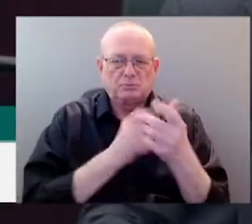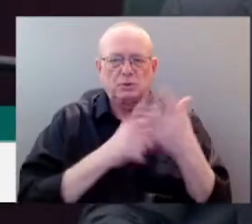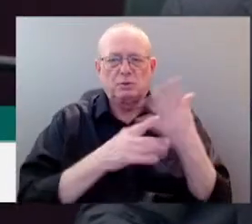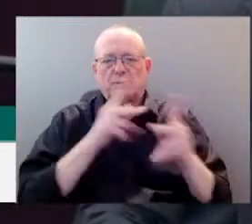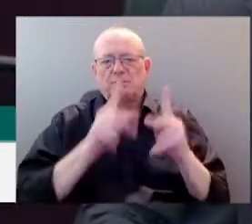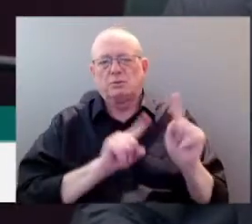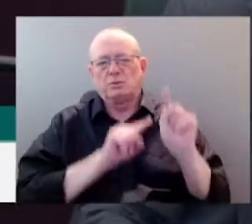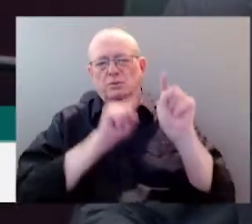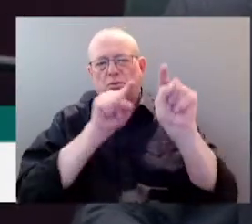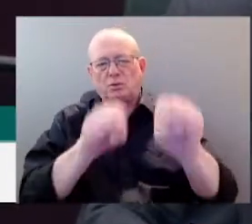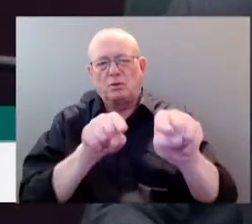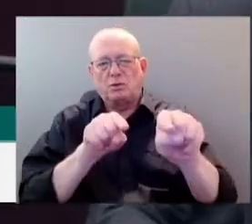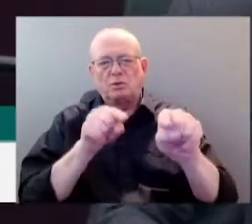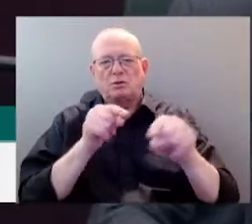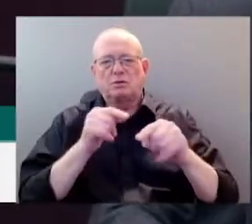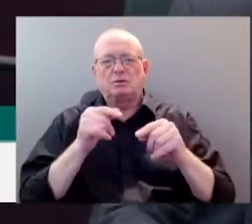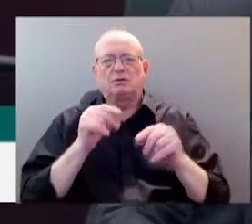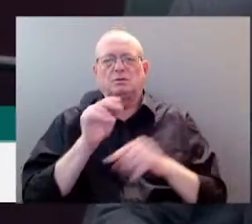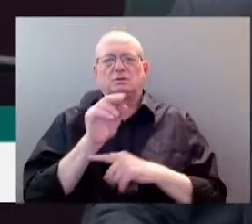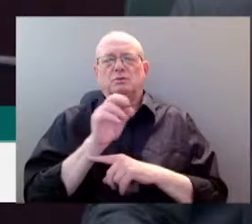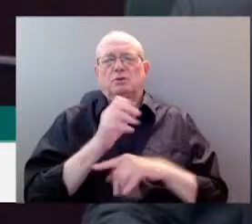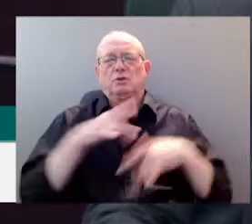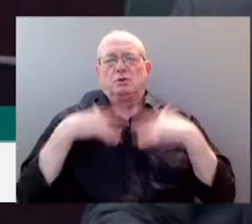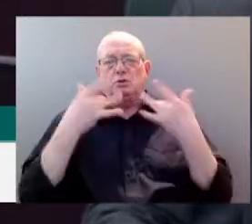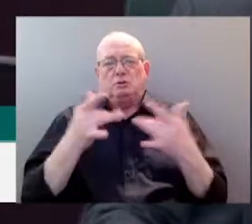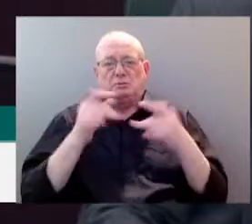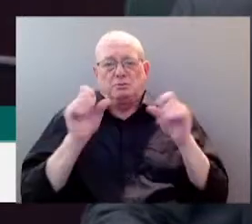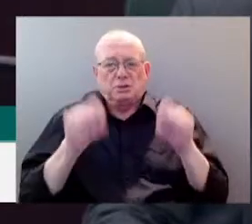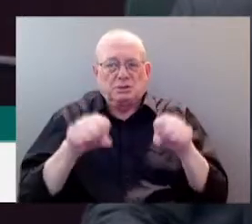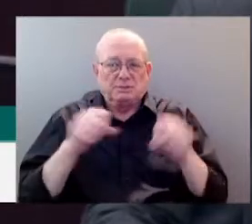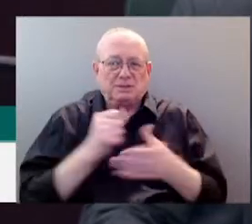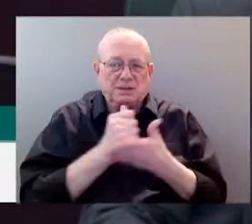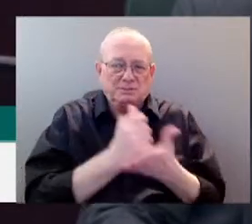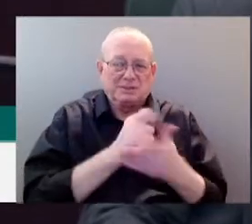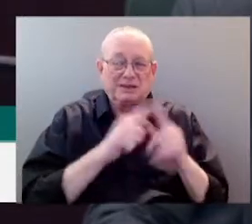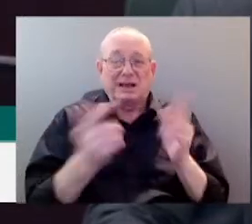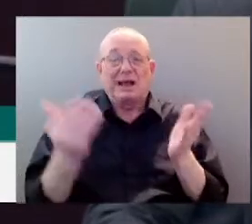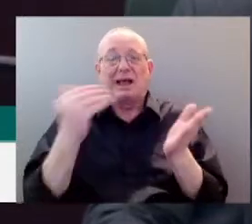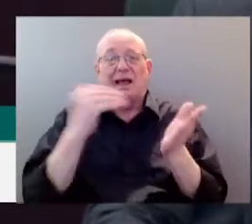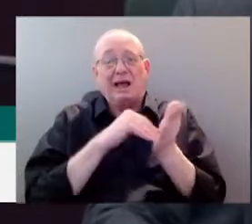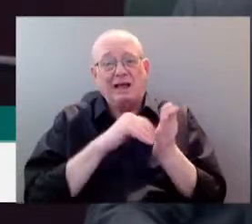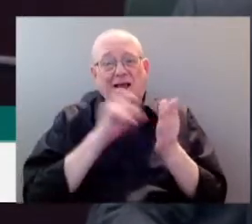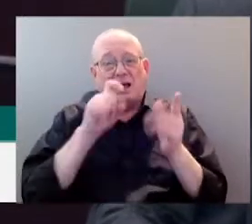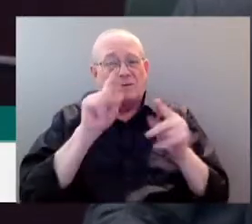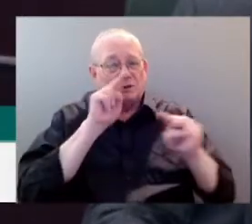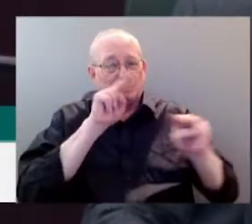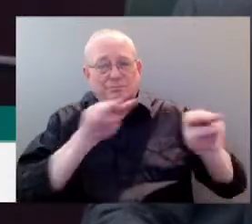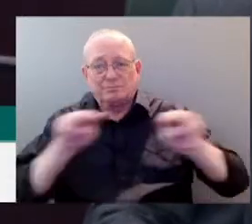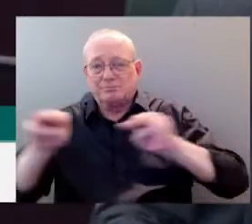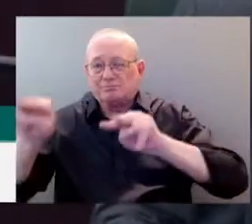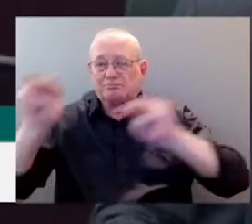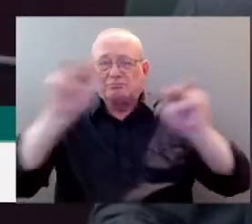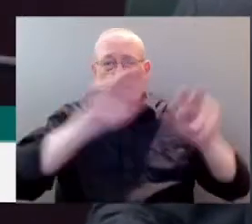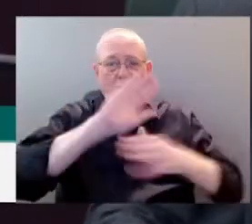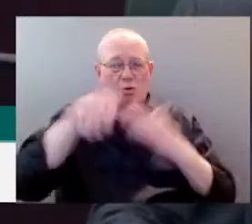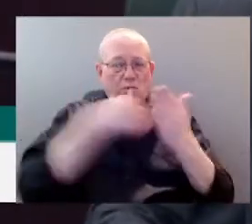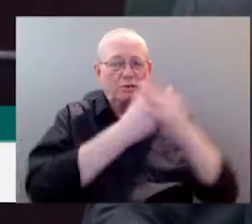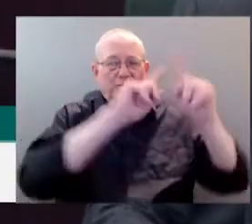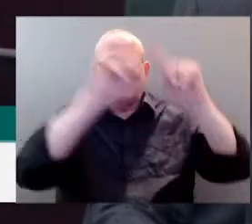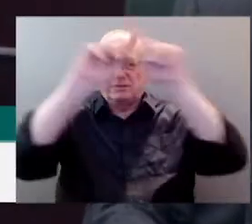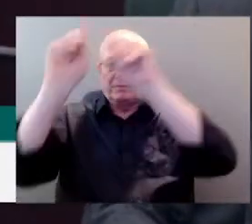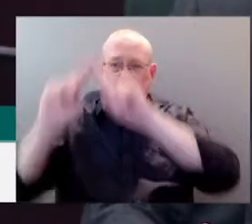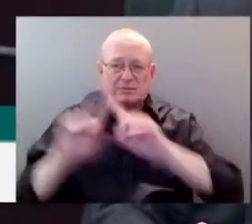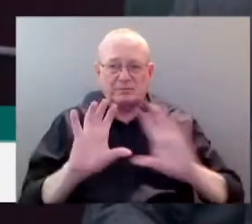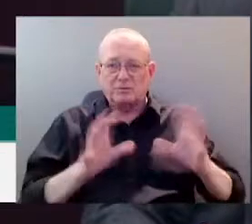help uh but again Mr Speaker we have to look at all of the situations that are happening across the province we want to make sure that we're providing services and